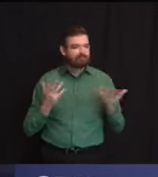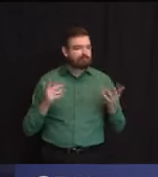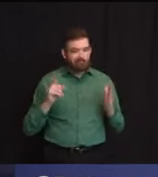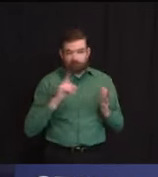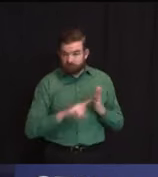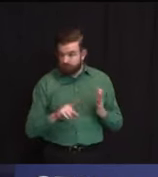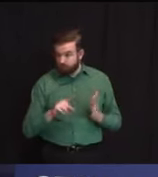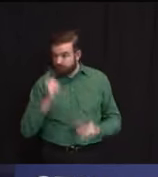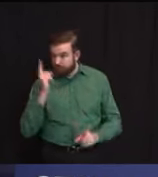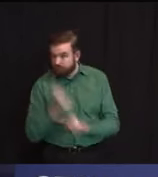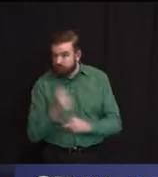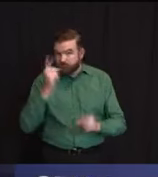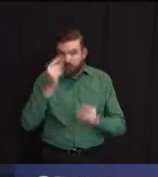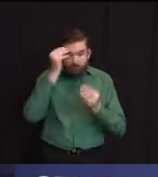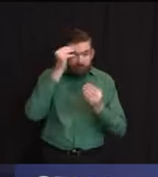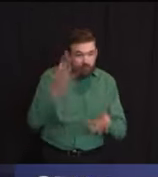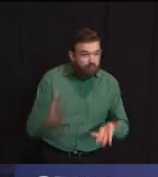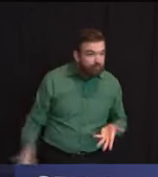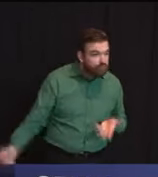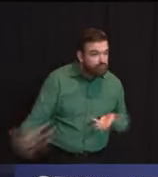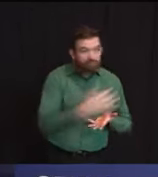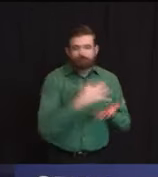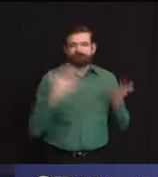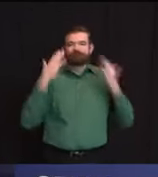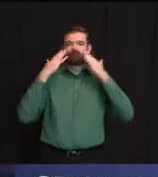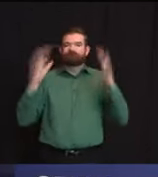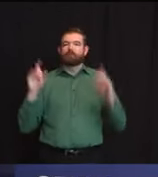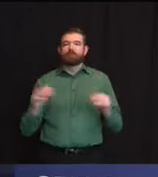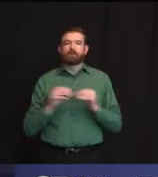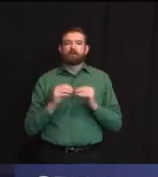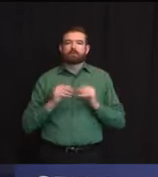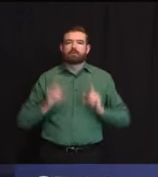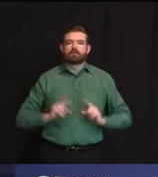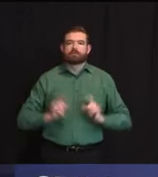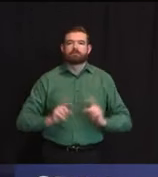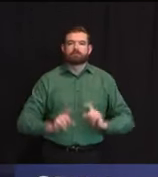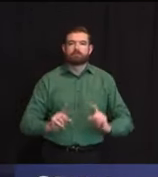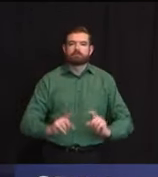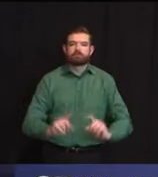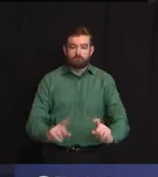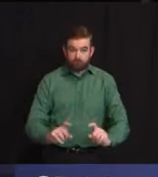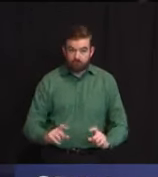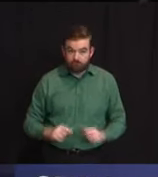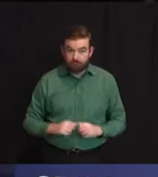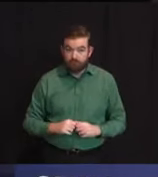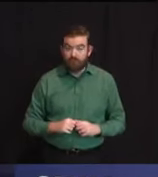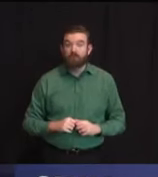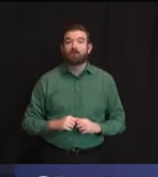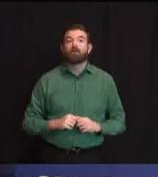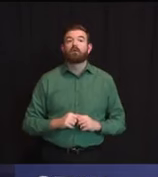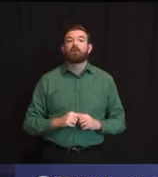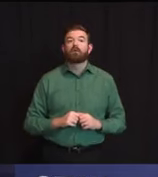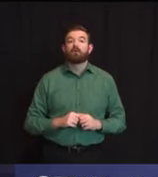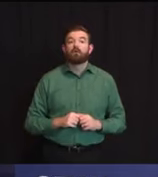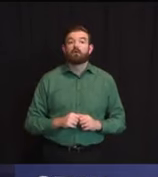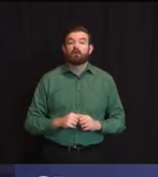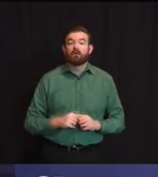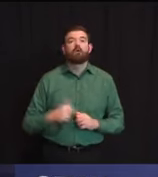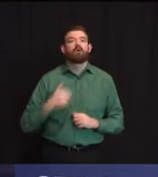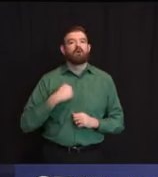For example, it's not clear whether if you were infected with one of the more common circulating coronaviruses last year, because we do have those types of